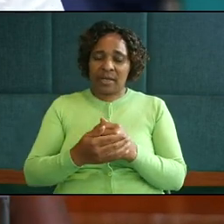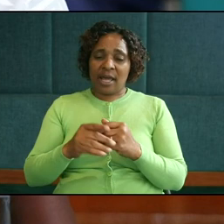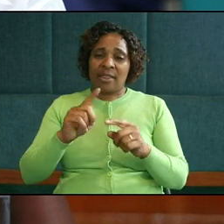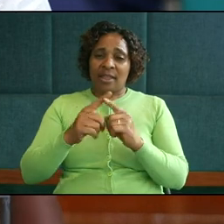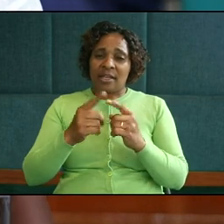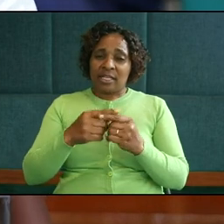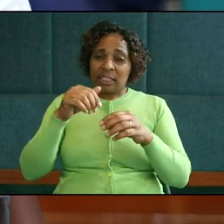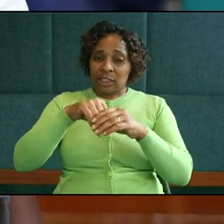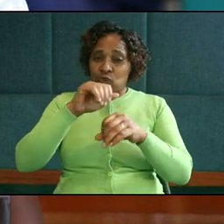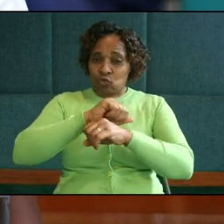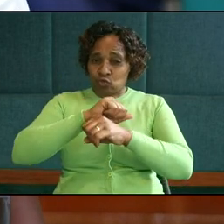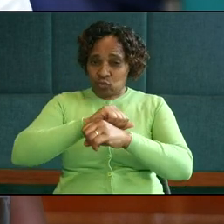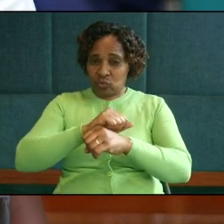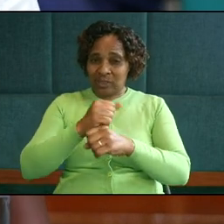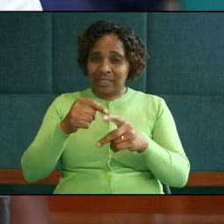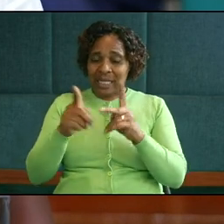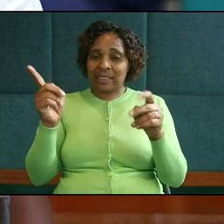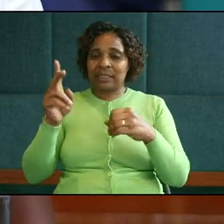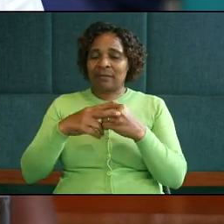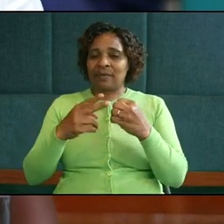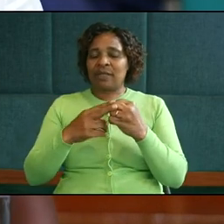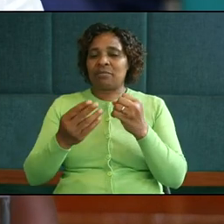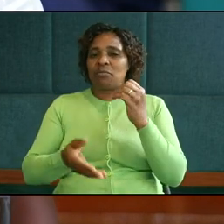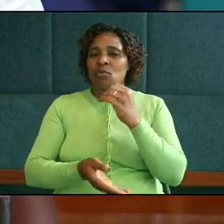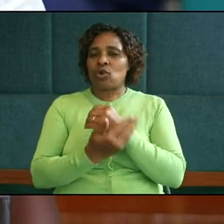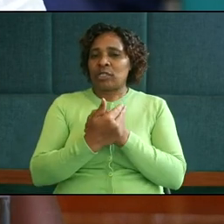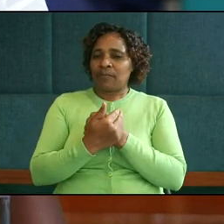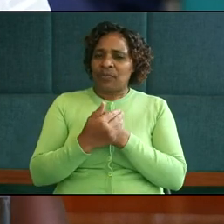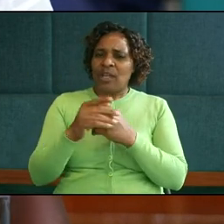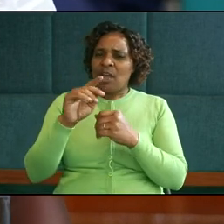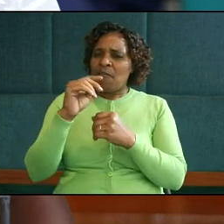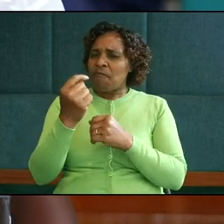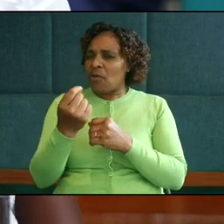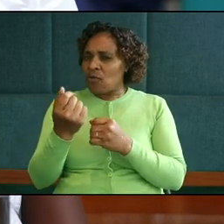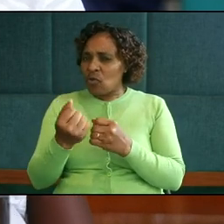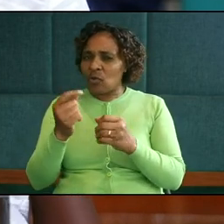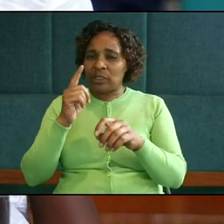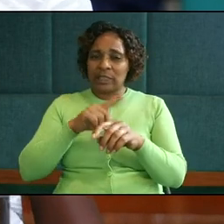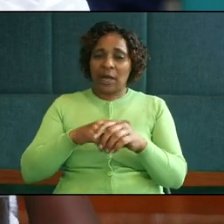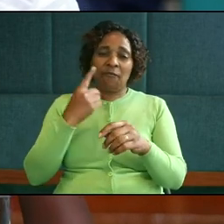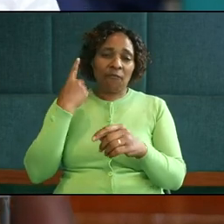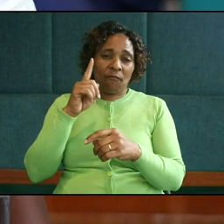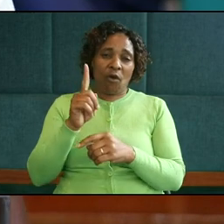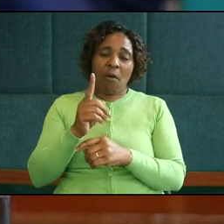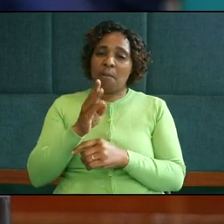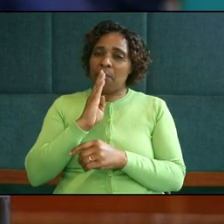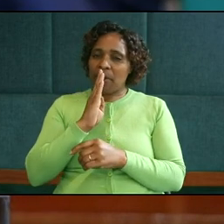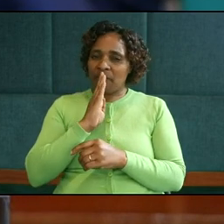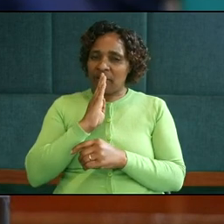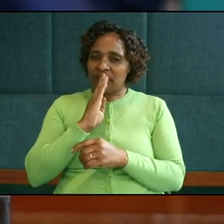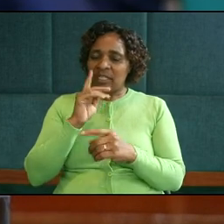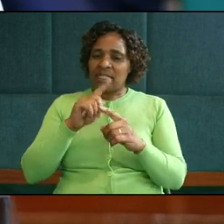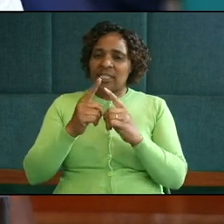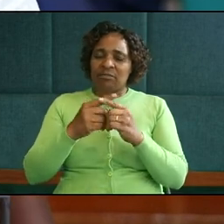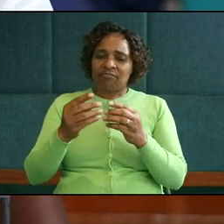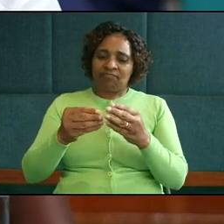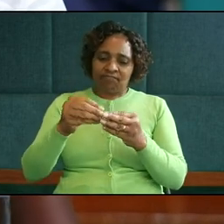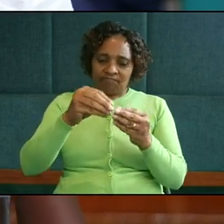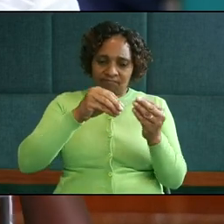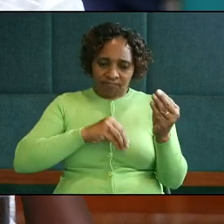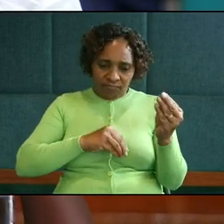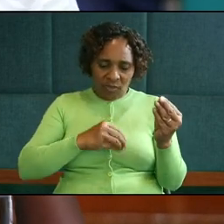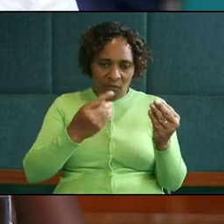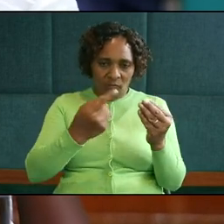Kindergarten started at 7 o'clock. After a few sessions, it was time for breakfast. David eagerly pulled out the bread from